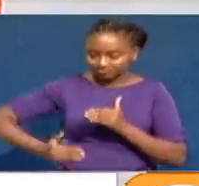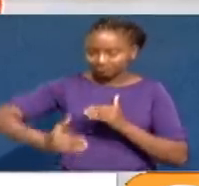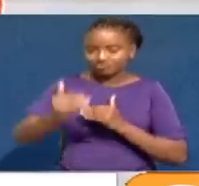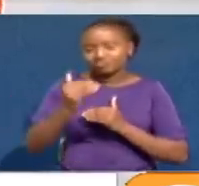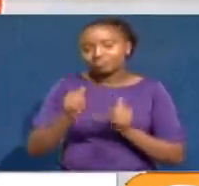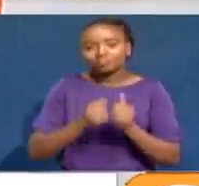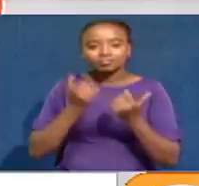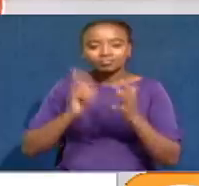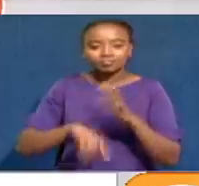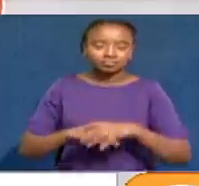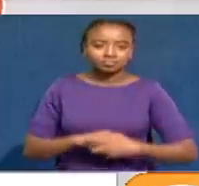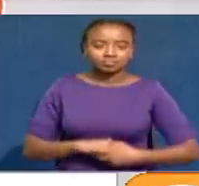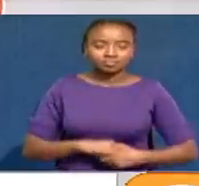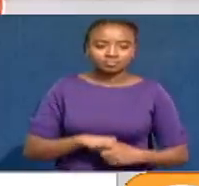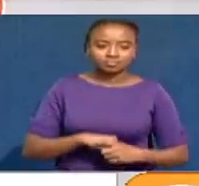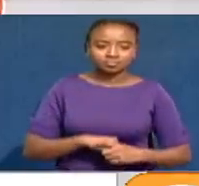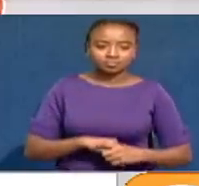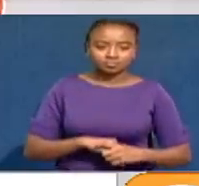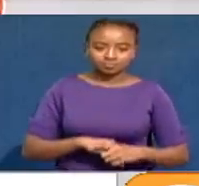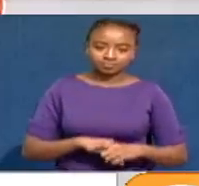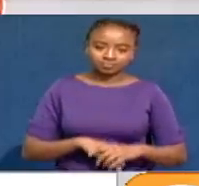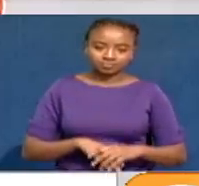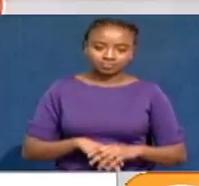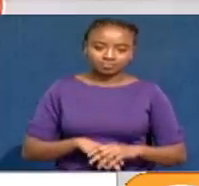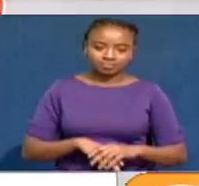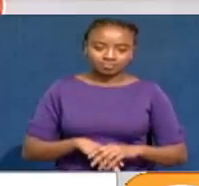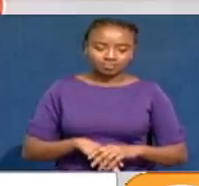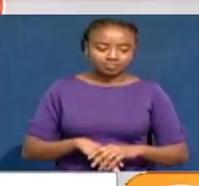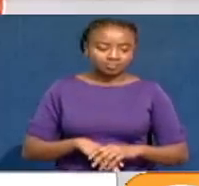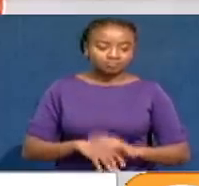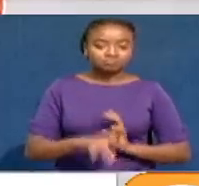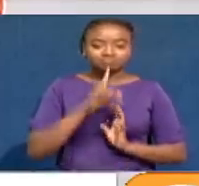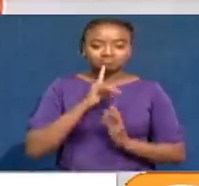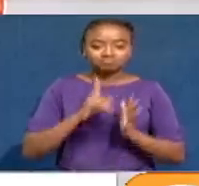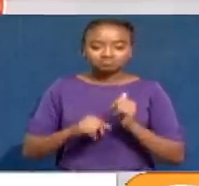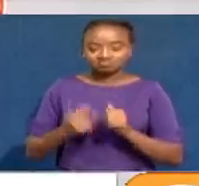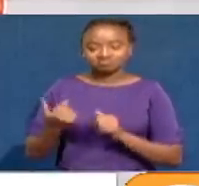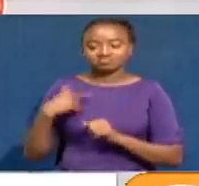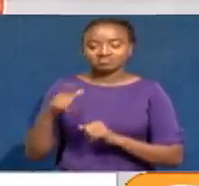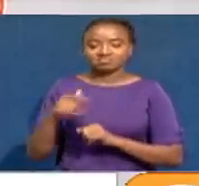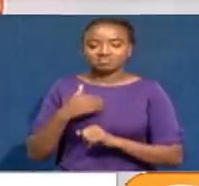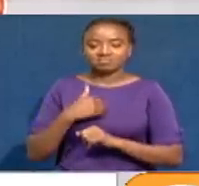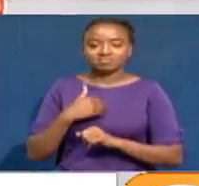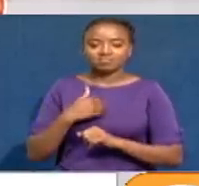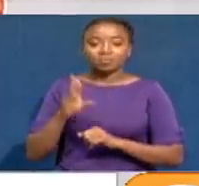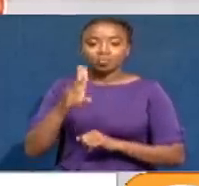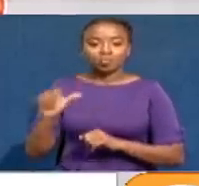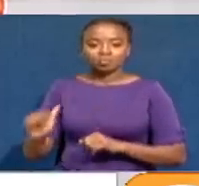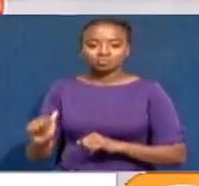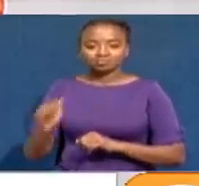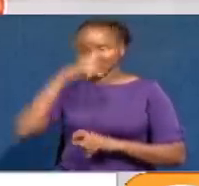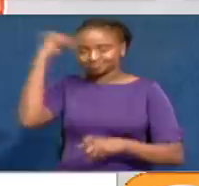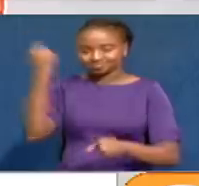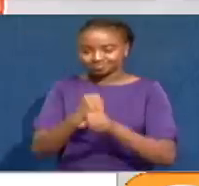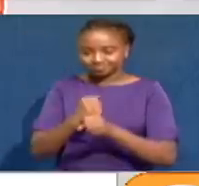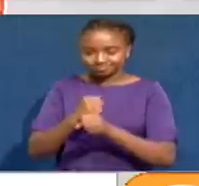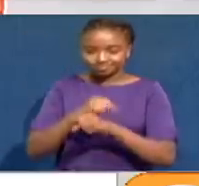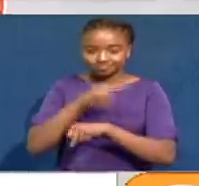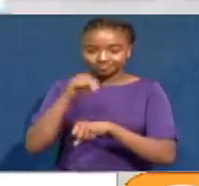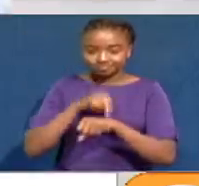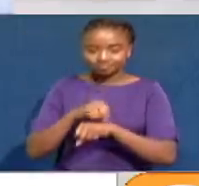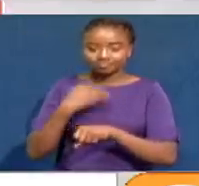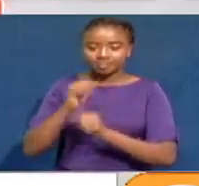Mheshimiwa Nyoro, you talked about 15 million in the hustler nation, right? Yeah. You talk about a shift in the